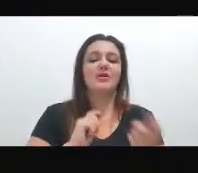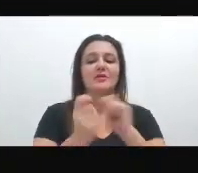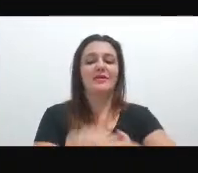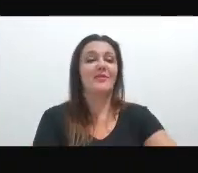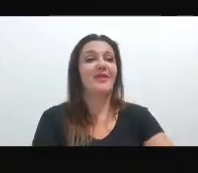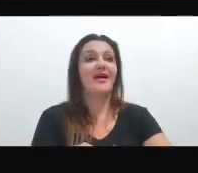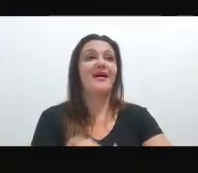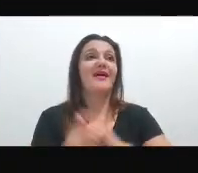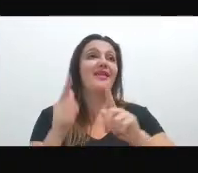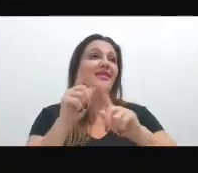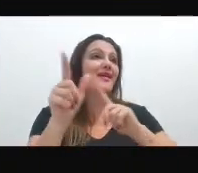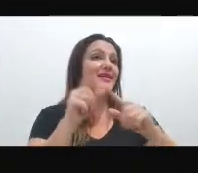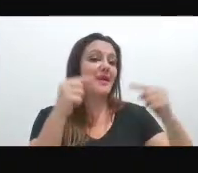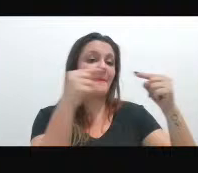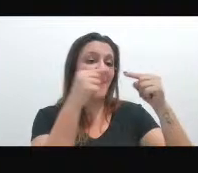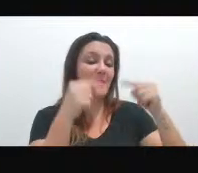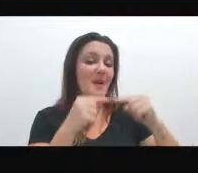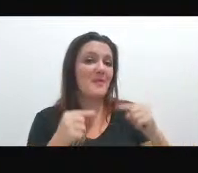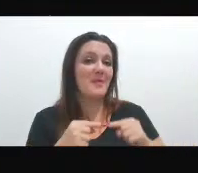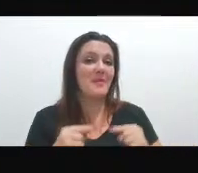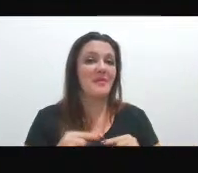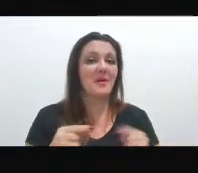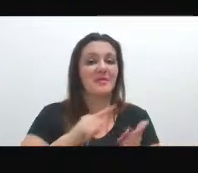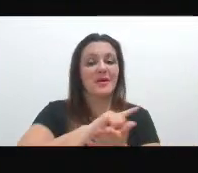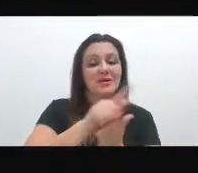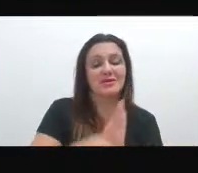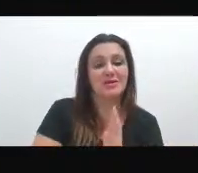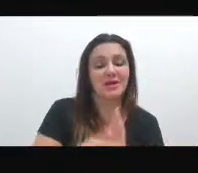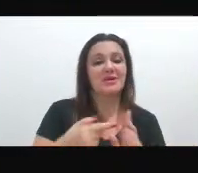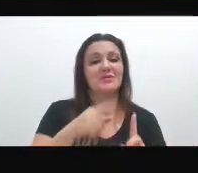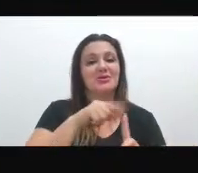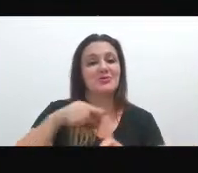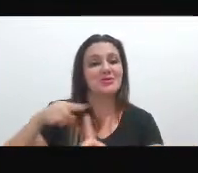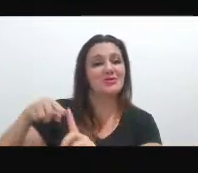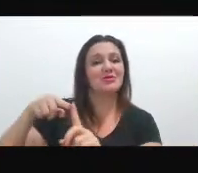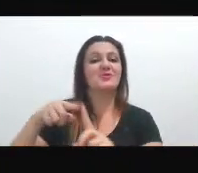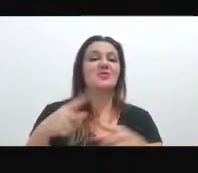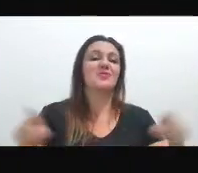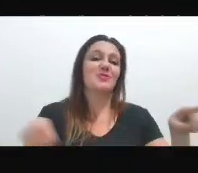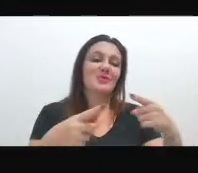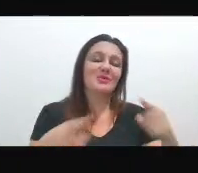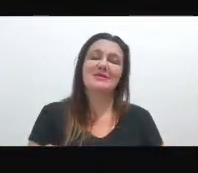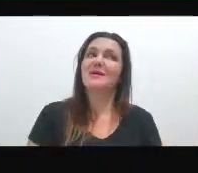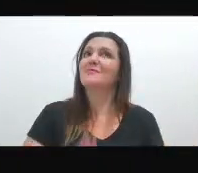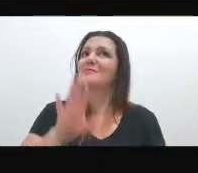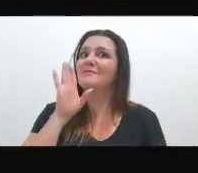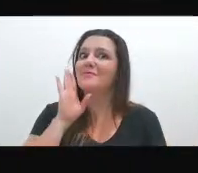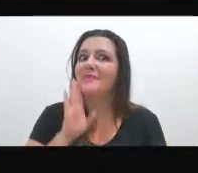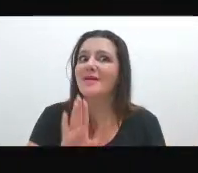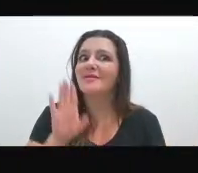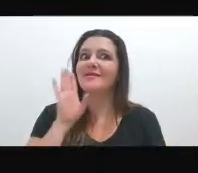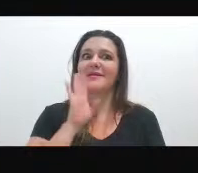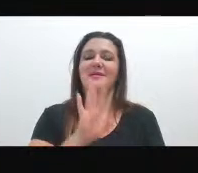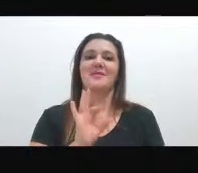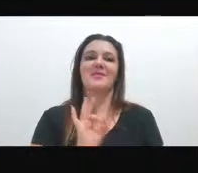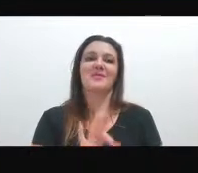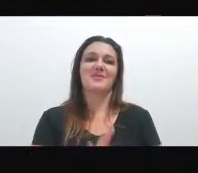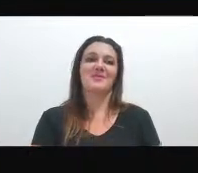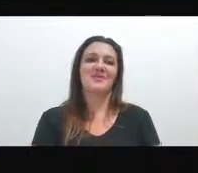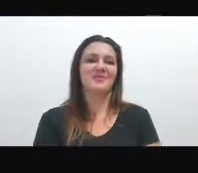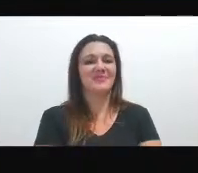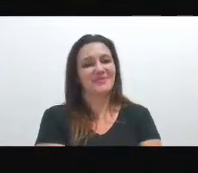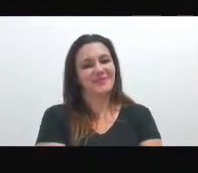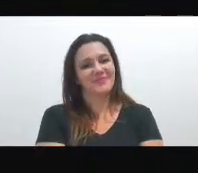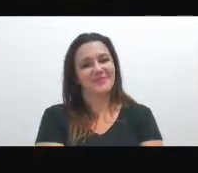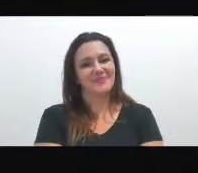styles and genres. And it's a really fun thing to do if you want to, even if your students